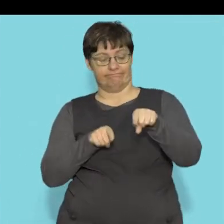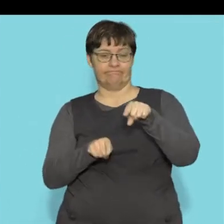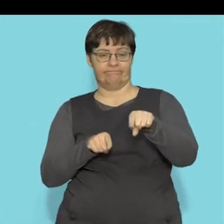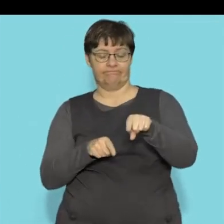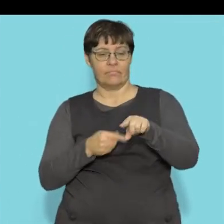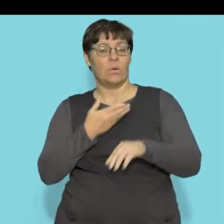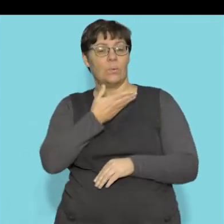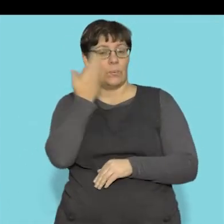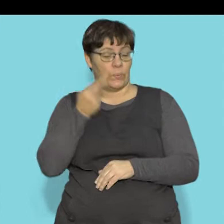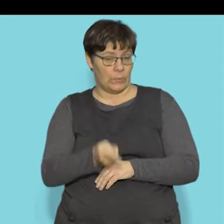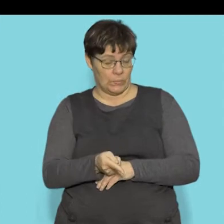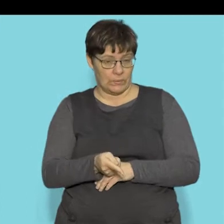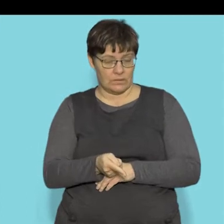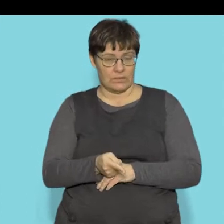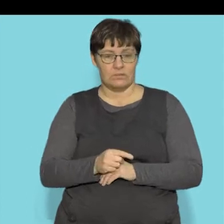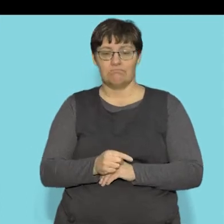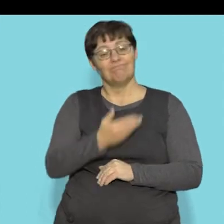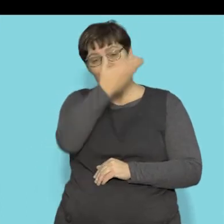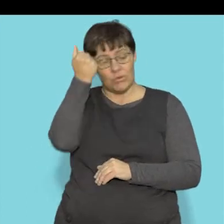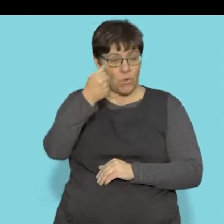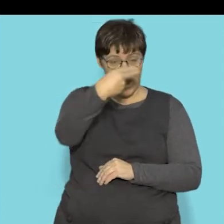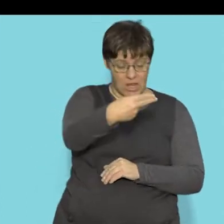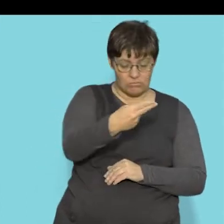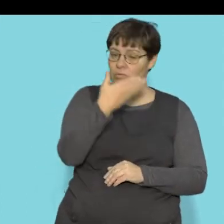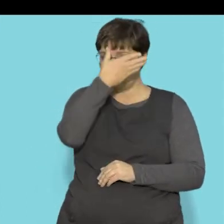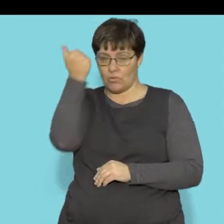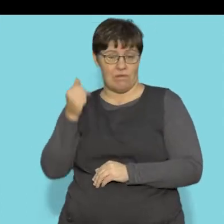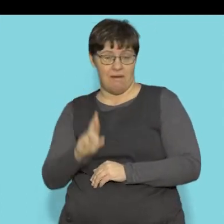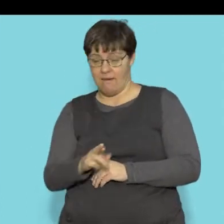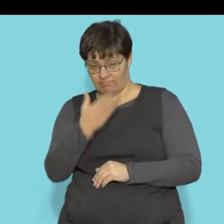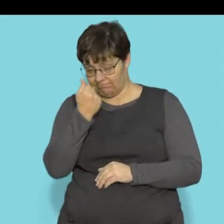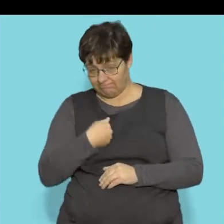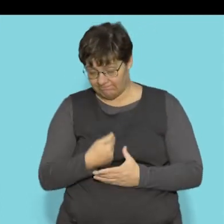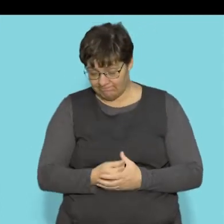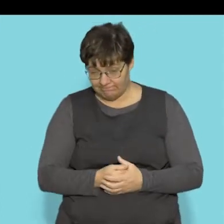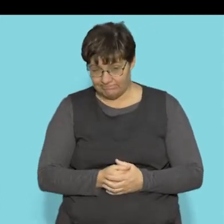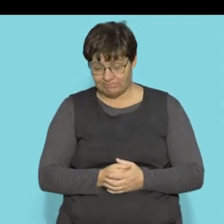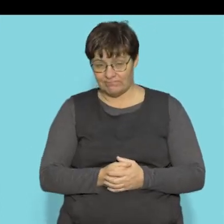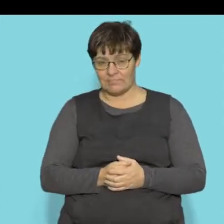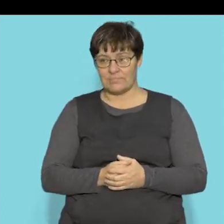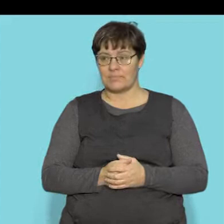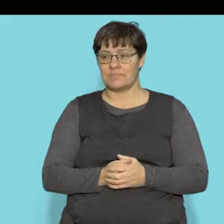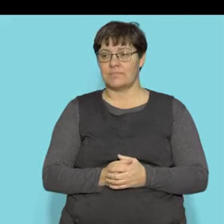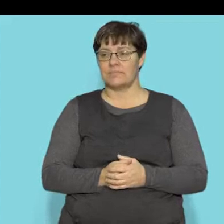see that we have two missing variables. I don't know what my h is, and I do not know what my r is.